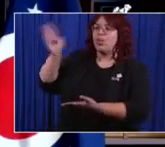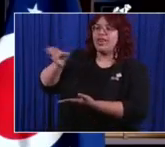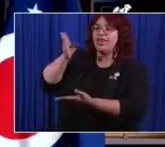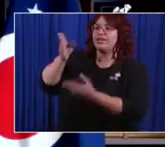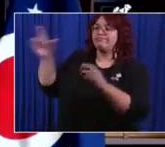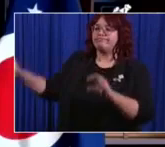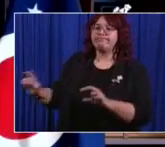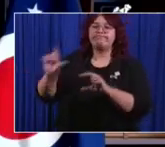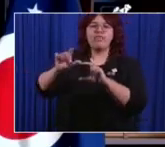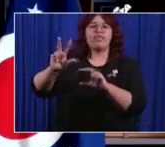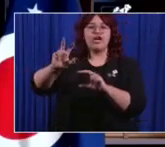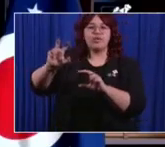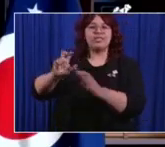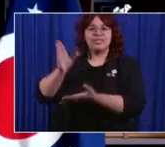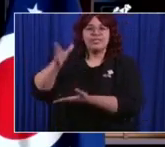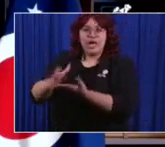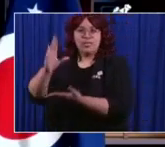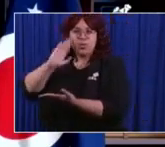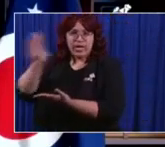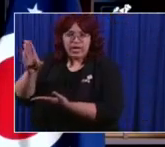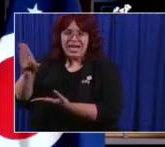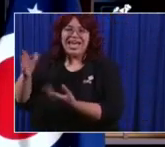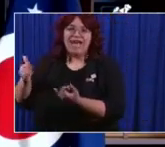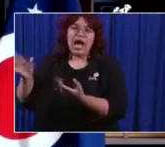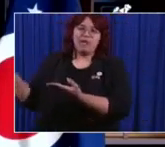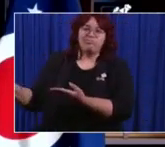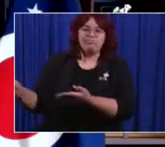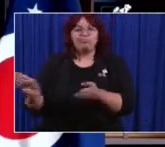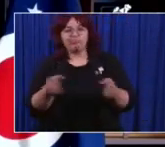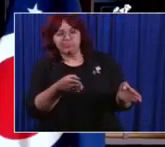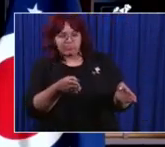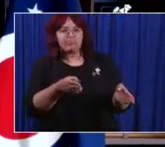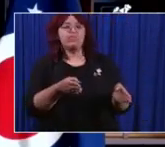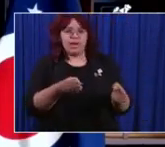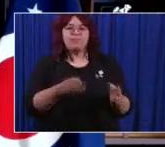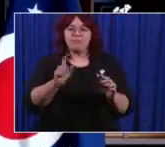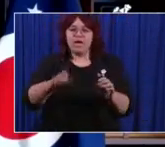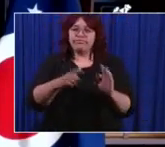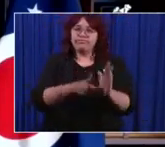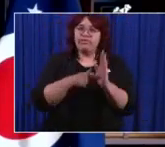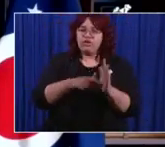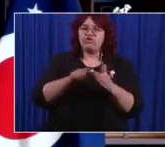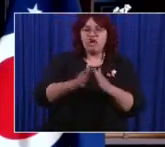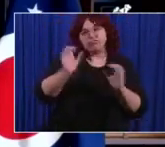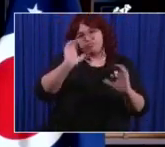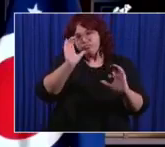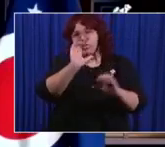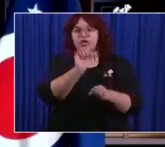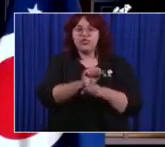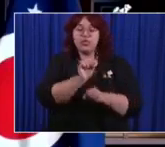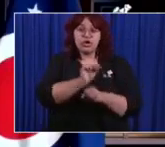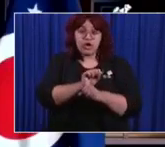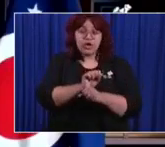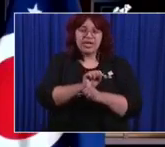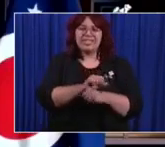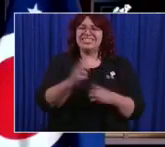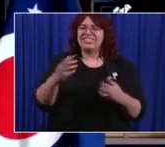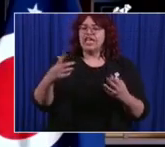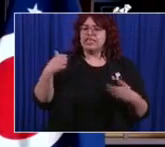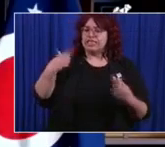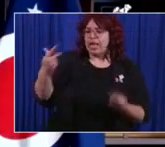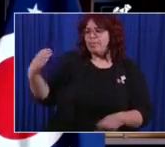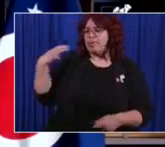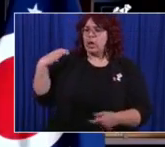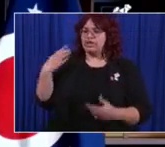from employers who want to know how they do that. How do they report somebody that won't return to work? Many